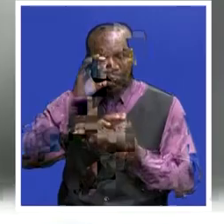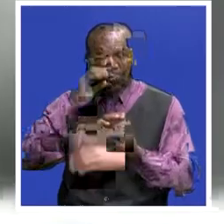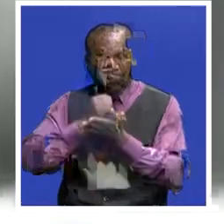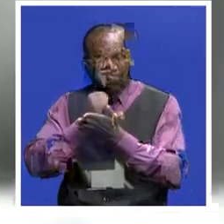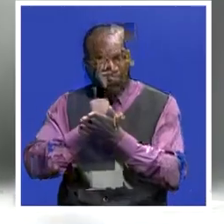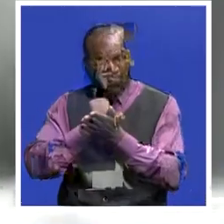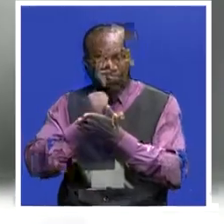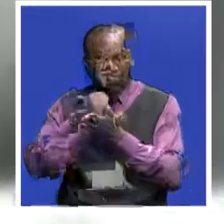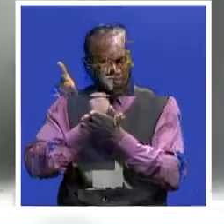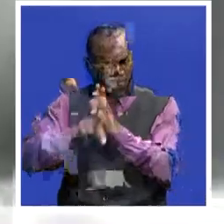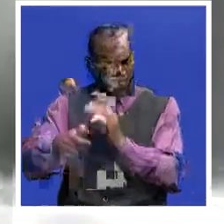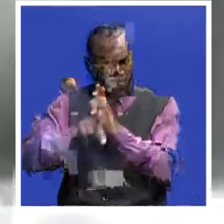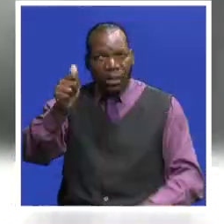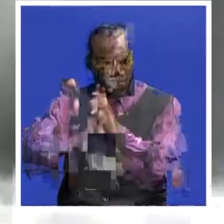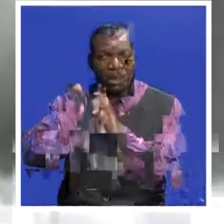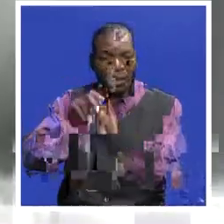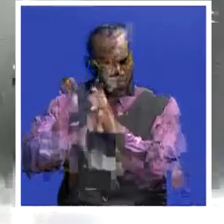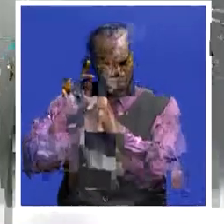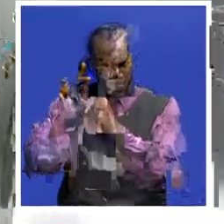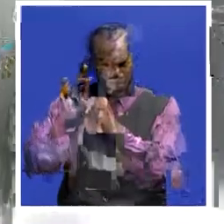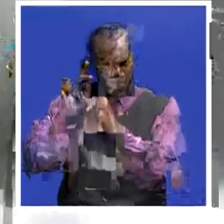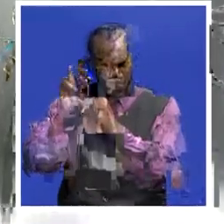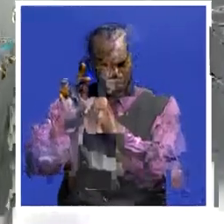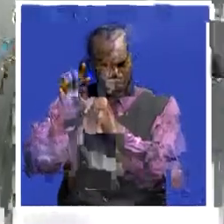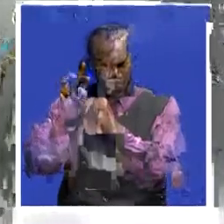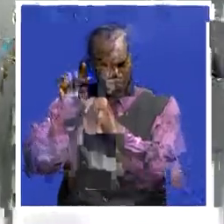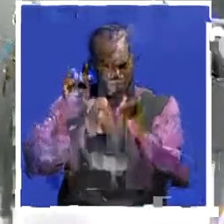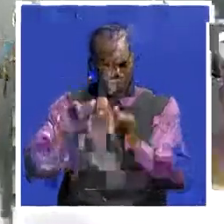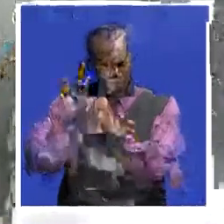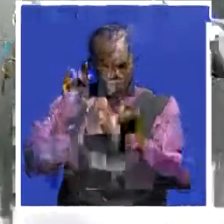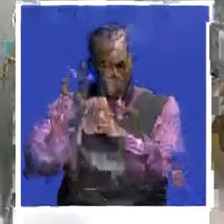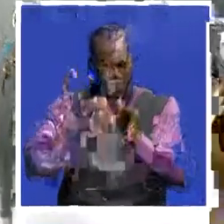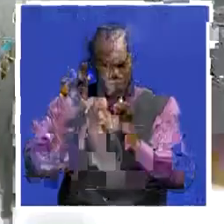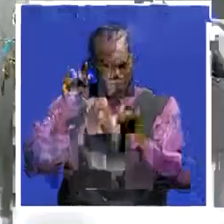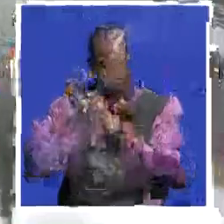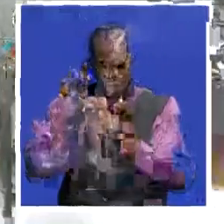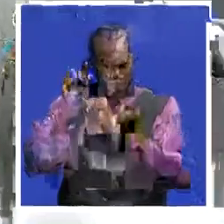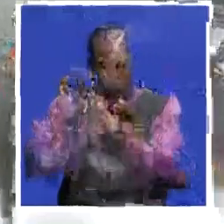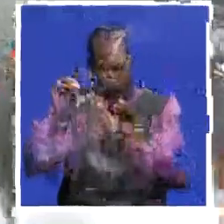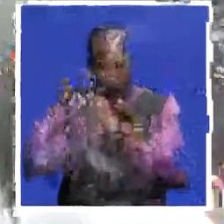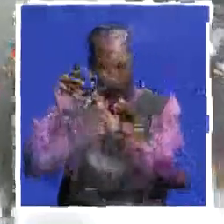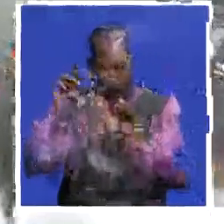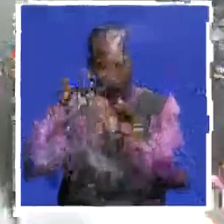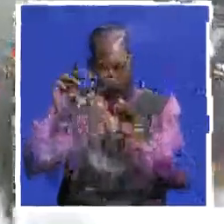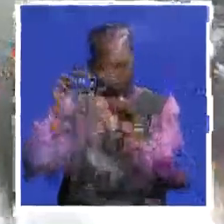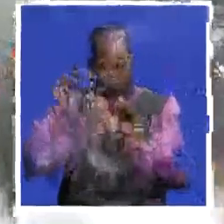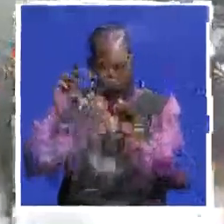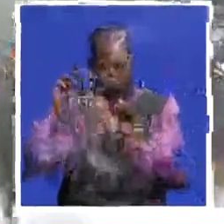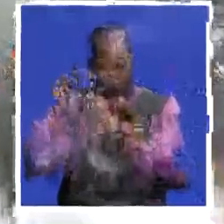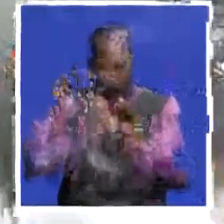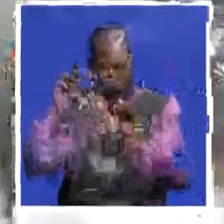recent past. Felix Kapotwe, a Lusaka resident, says the said pesticide must be restricted or